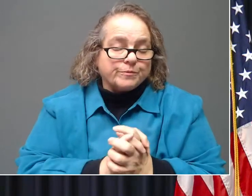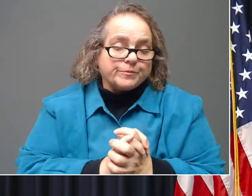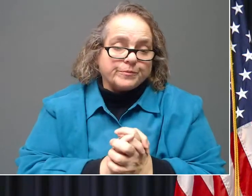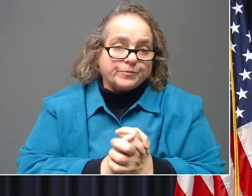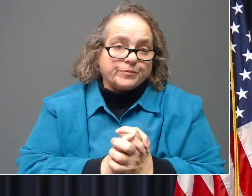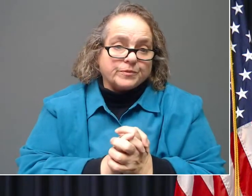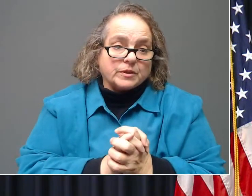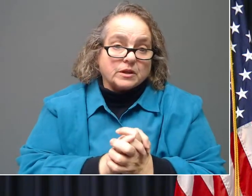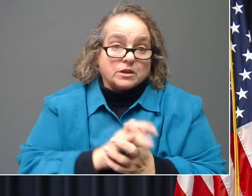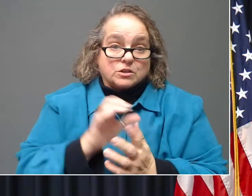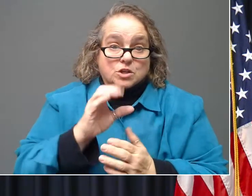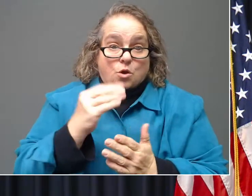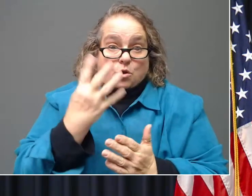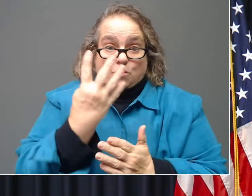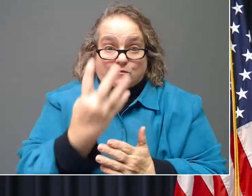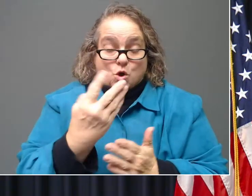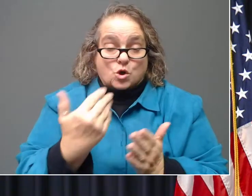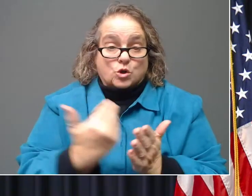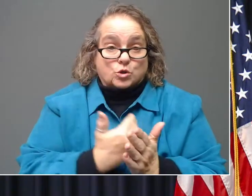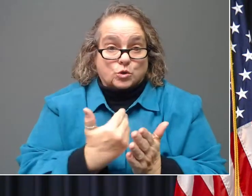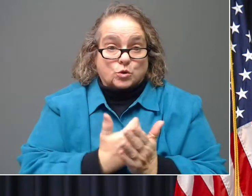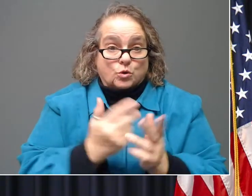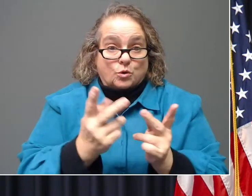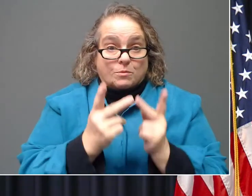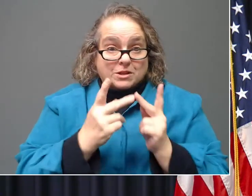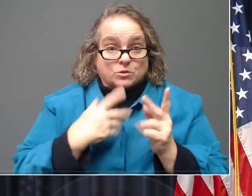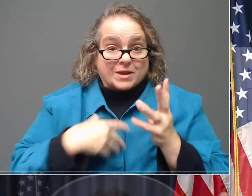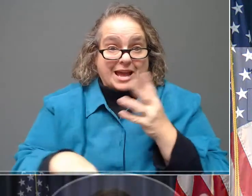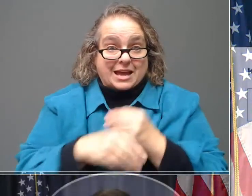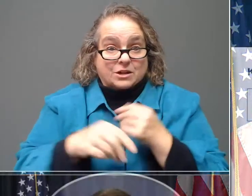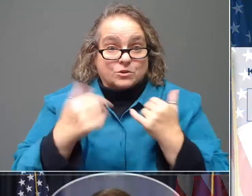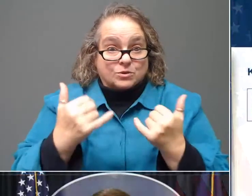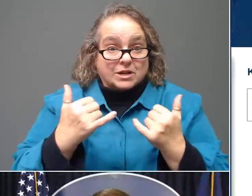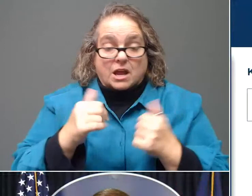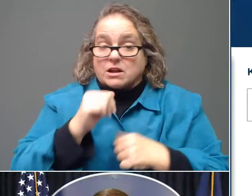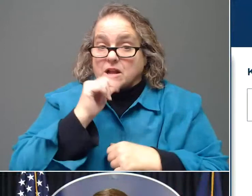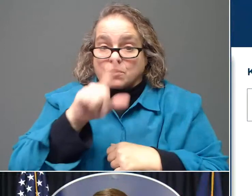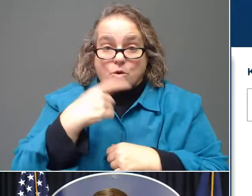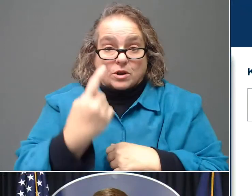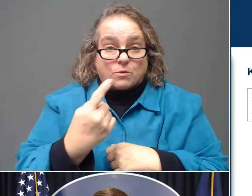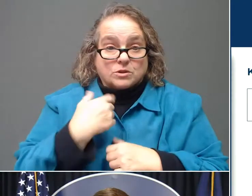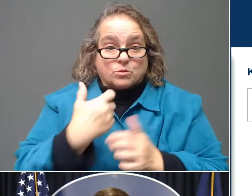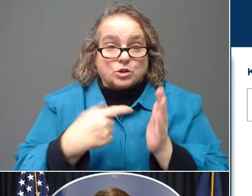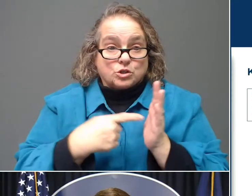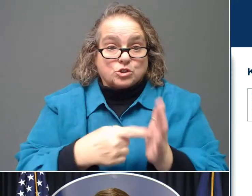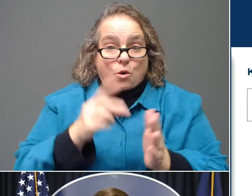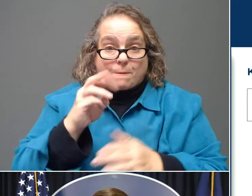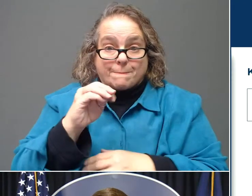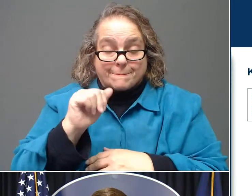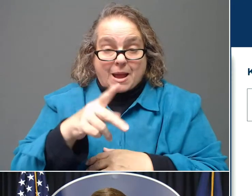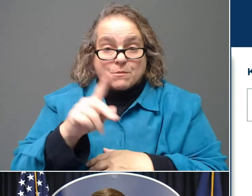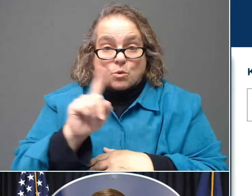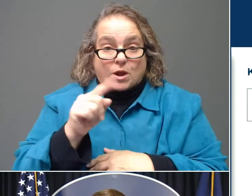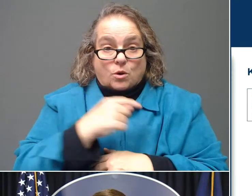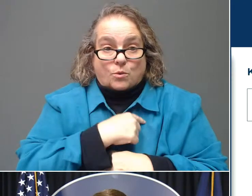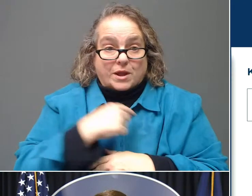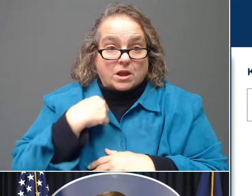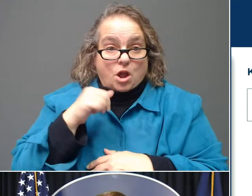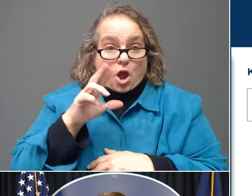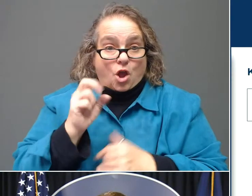new sites that we added today are not the only ones. I want to show a map of where we are right